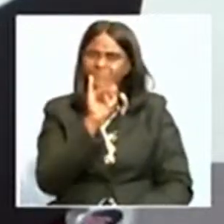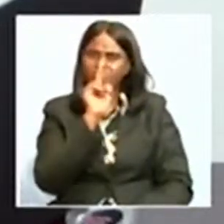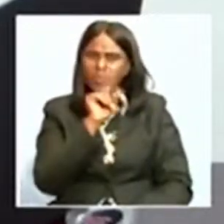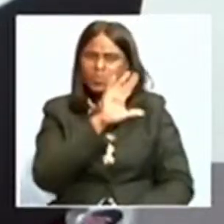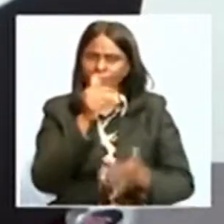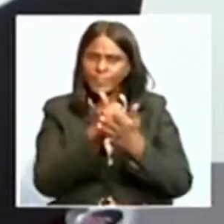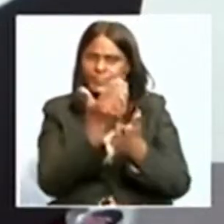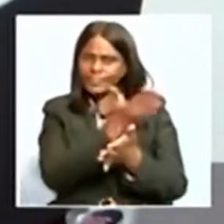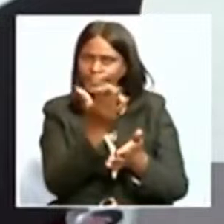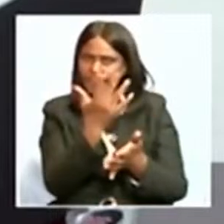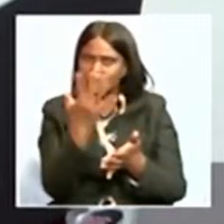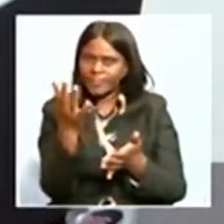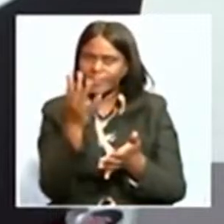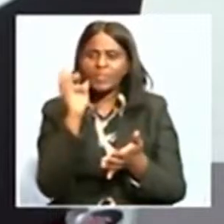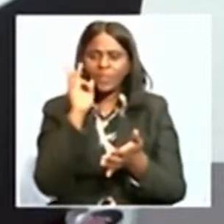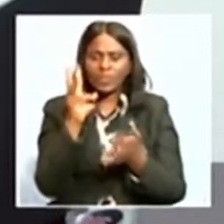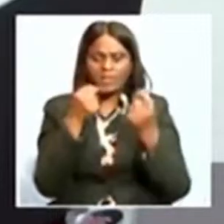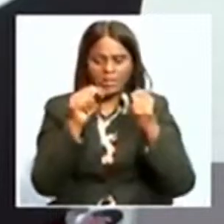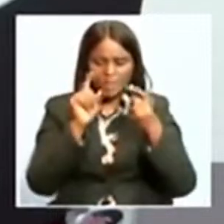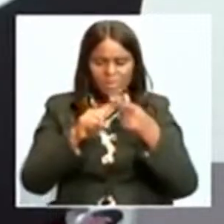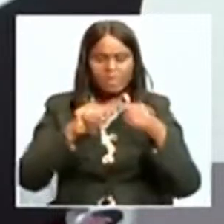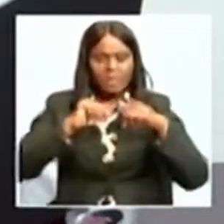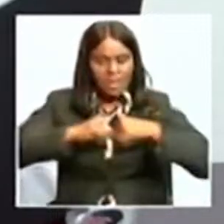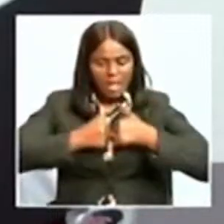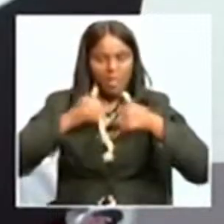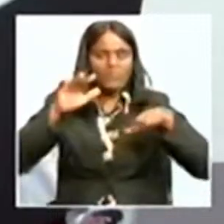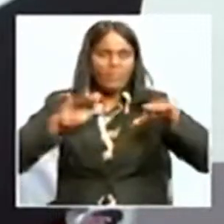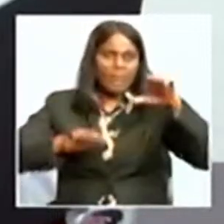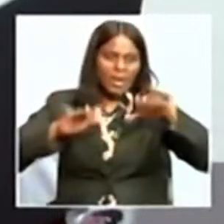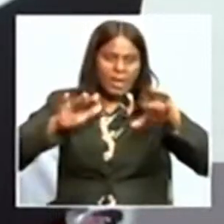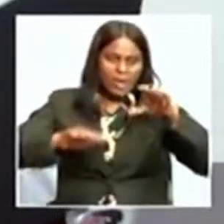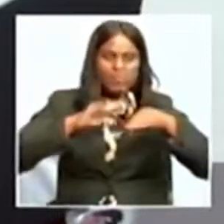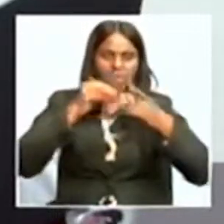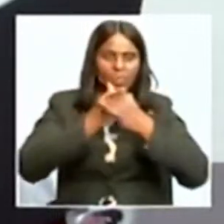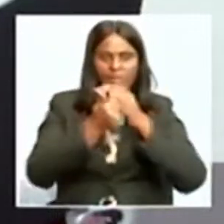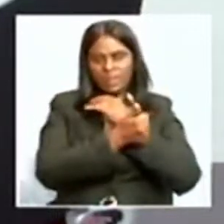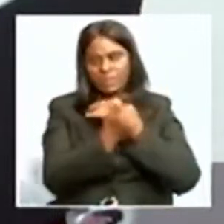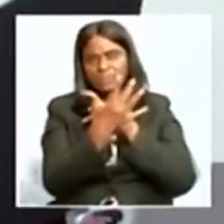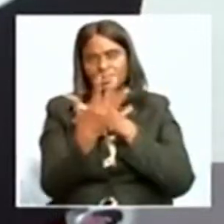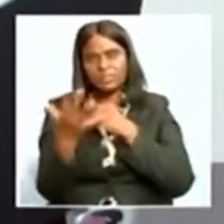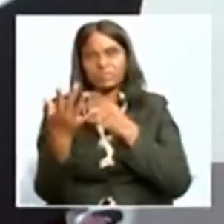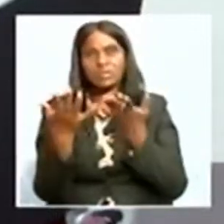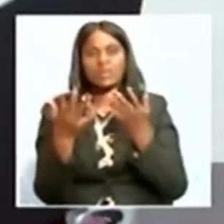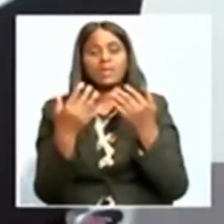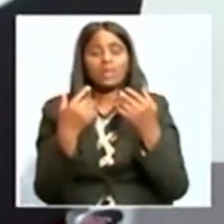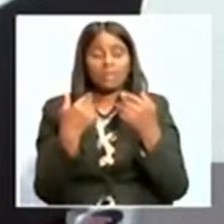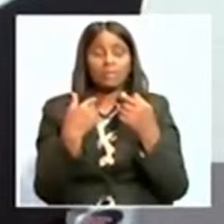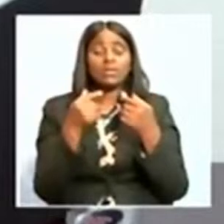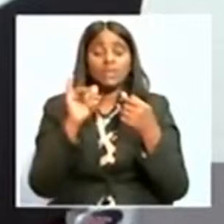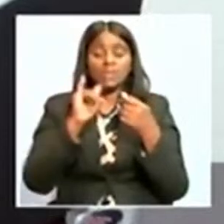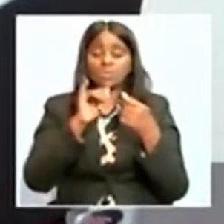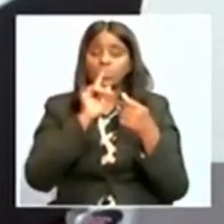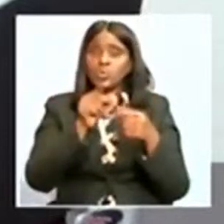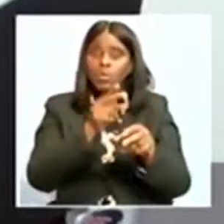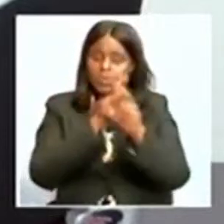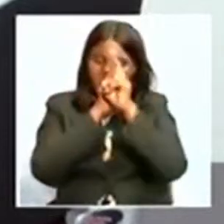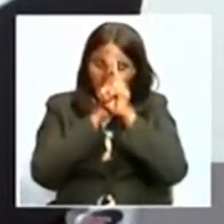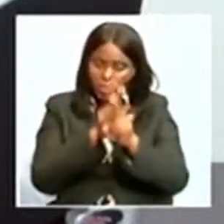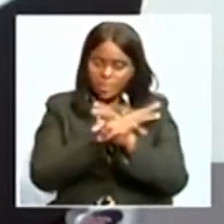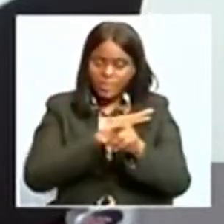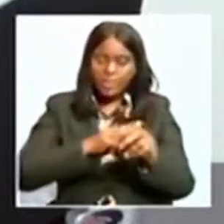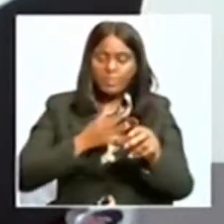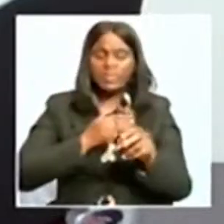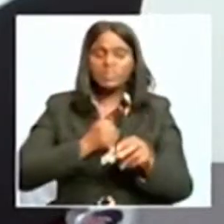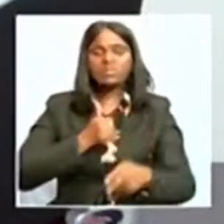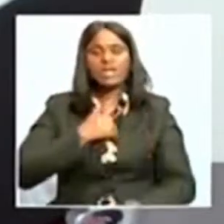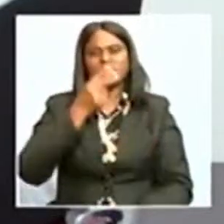those things. We try to strike a balance of all these aspects as well, Honorable Member. I have